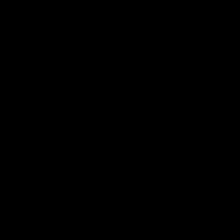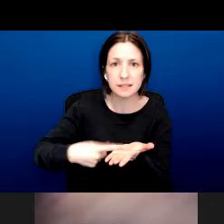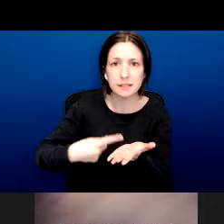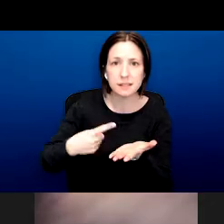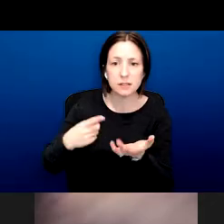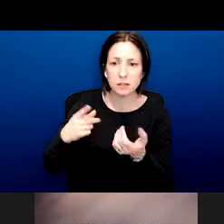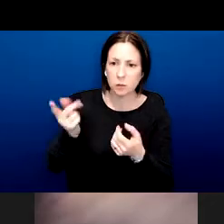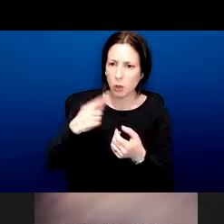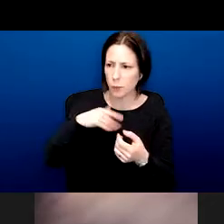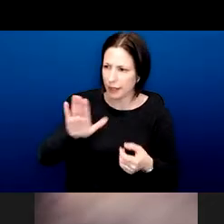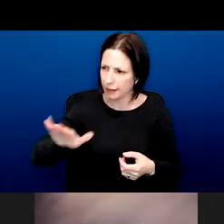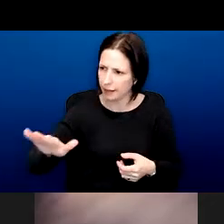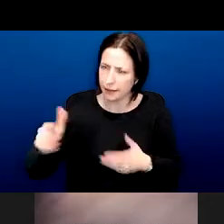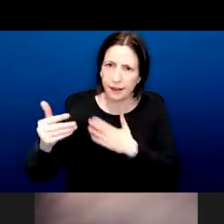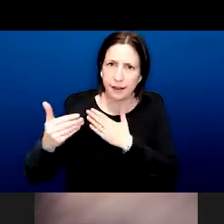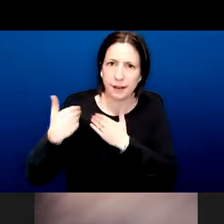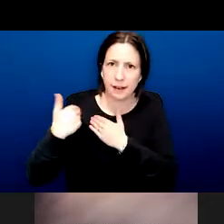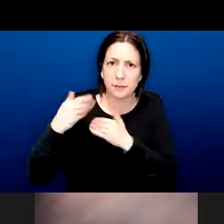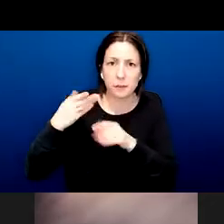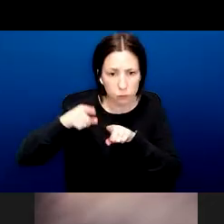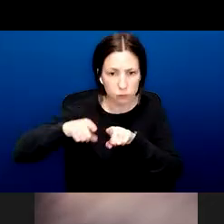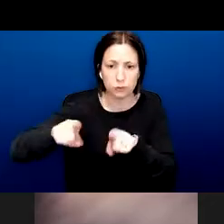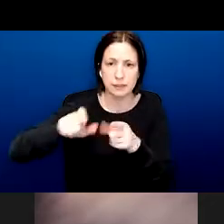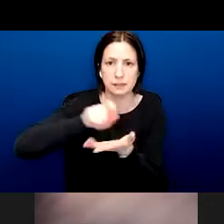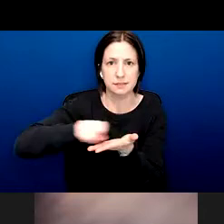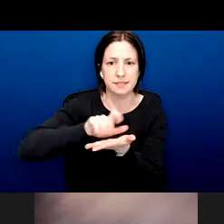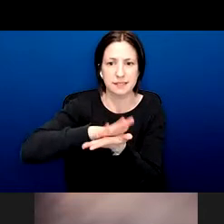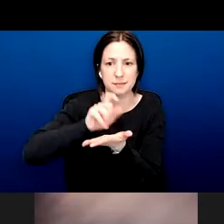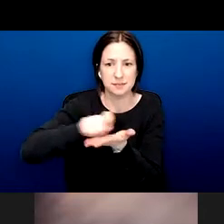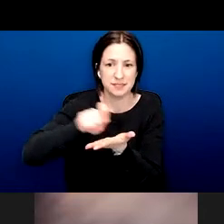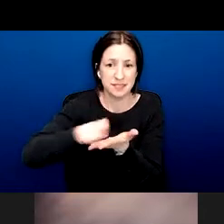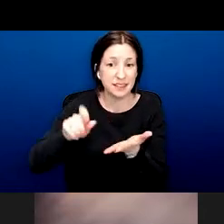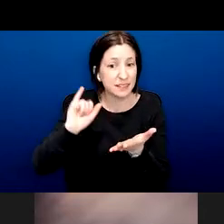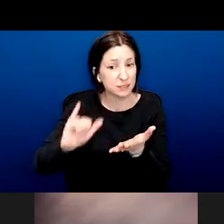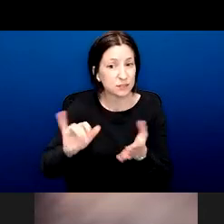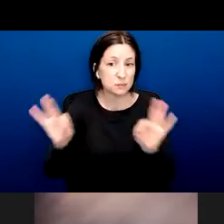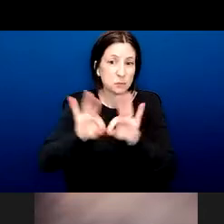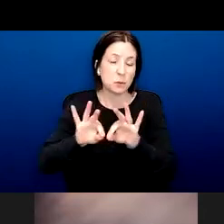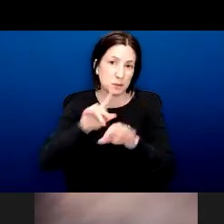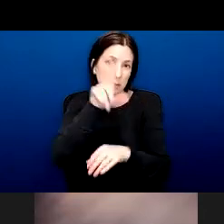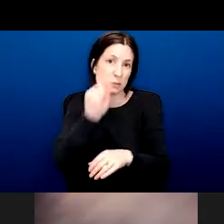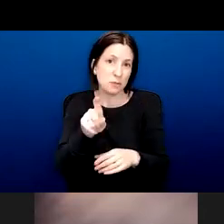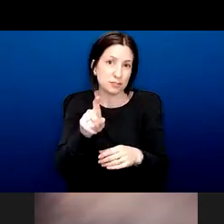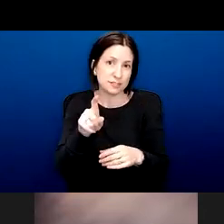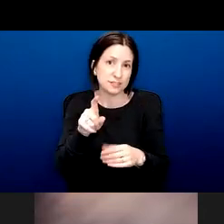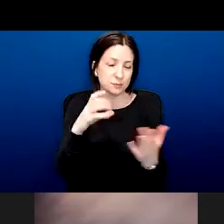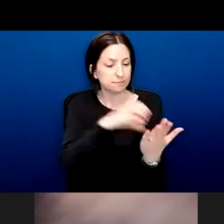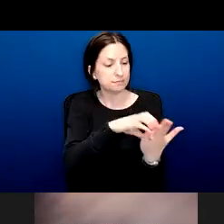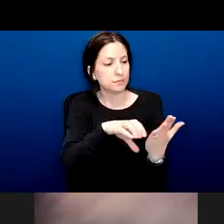other accountable through the process of academic writing are also questions that we ask in our chapter. So